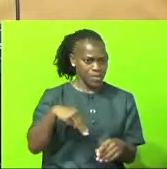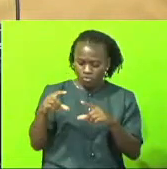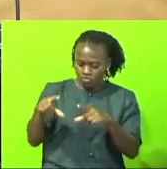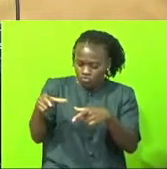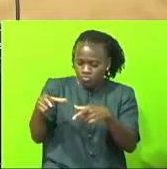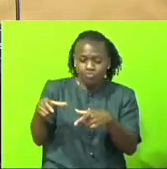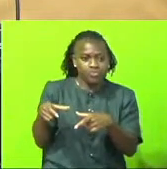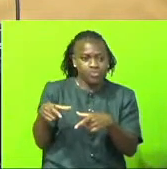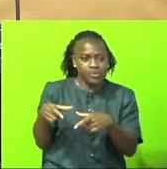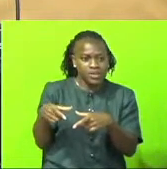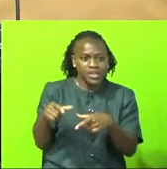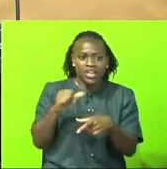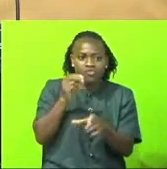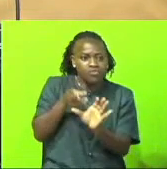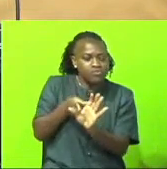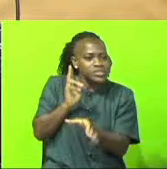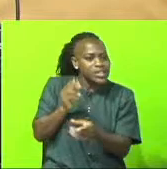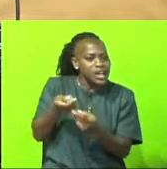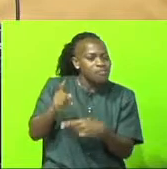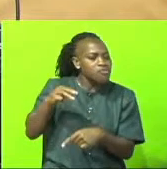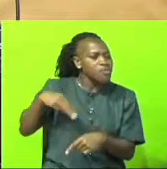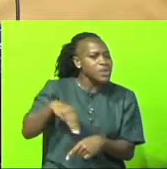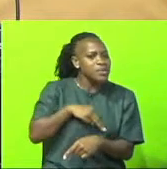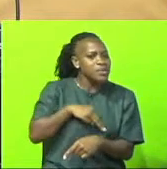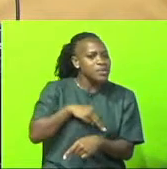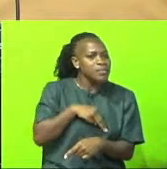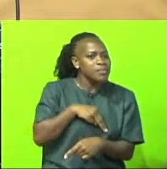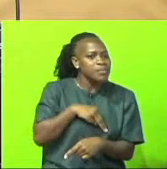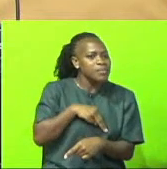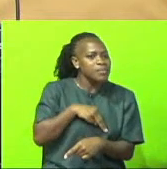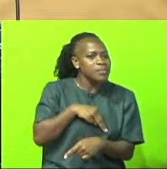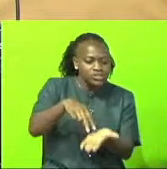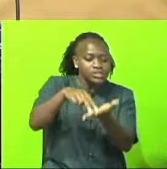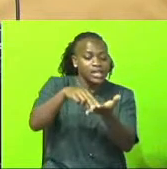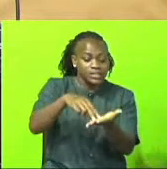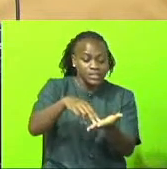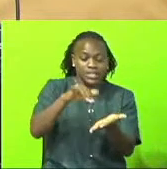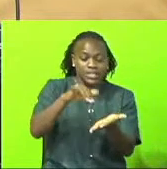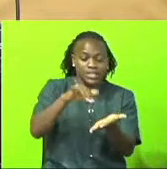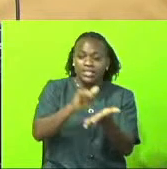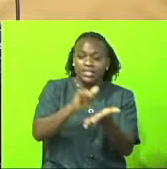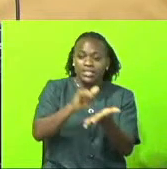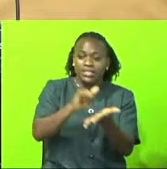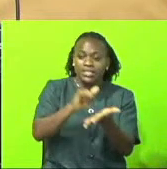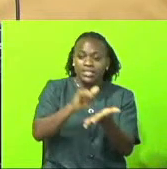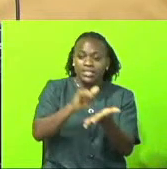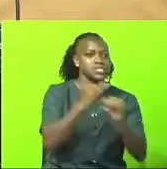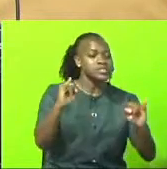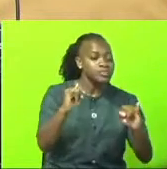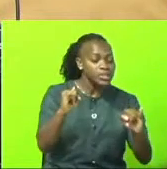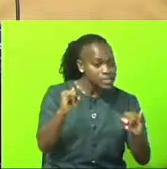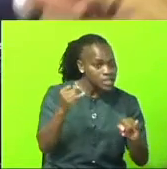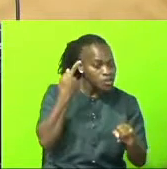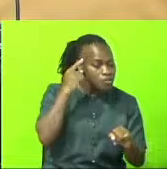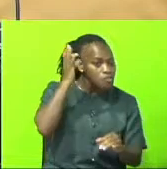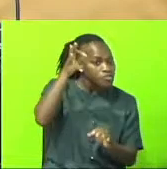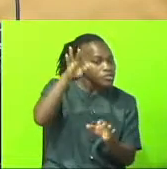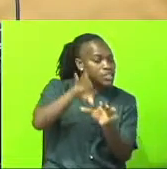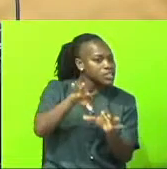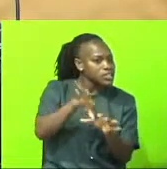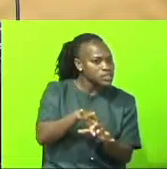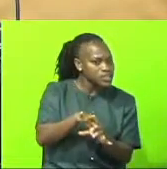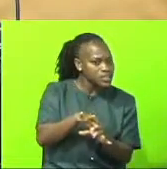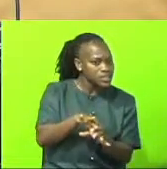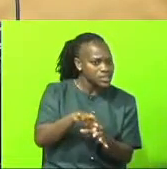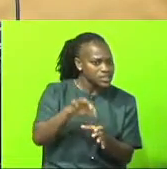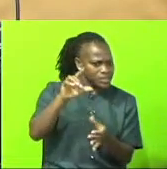has not resigned his membership of the caucus, the mere fact that he has filed to participate in future elections under a different ticket, he